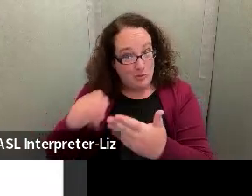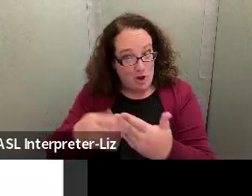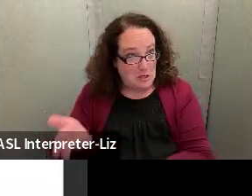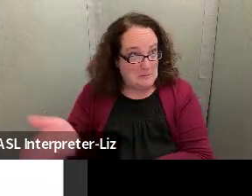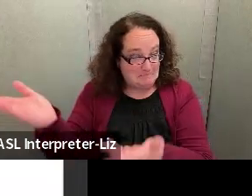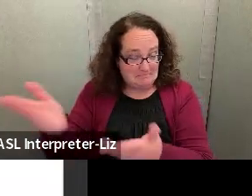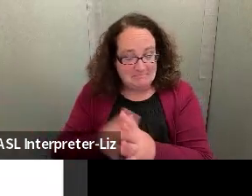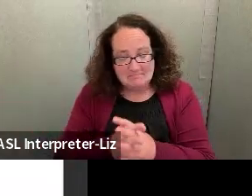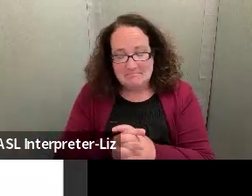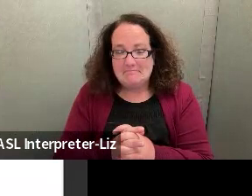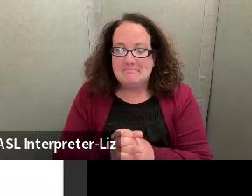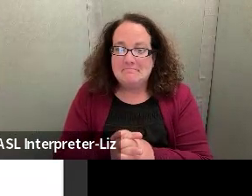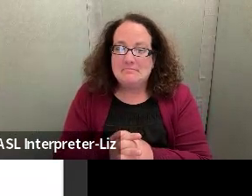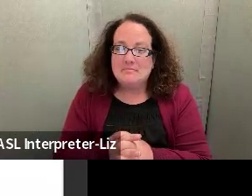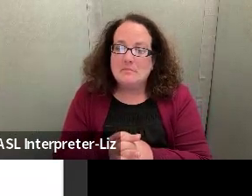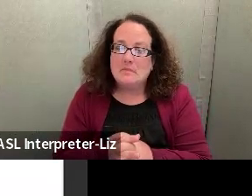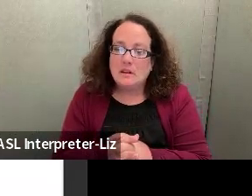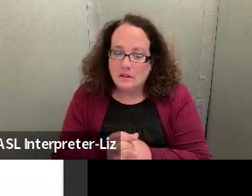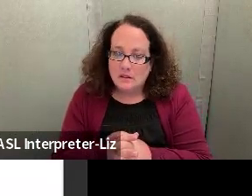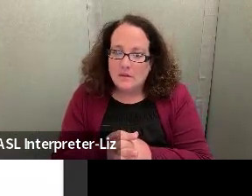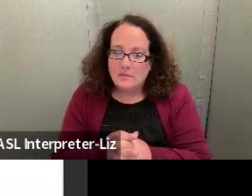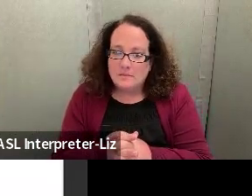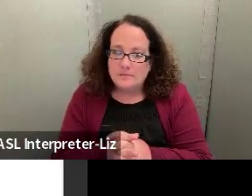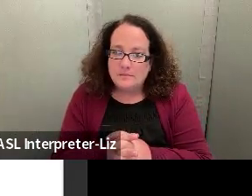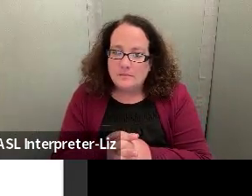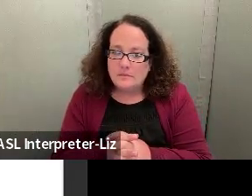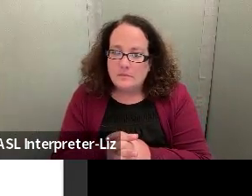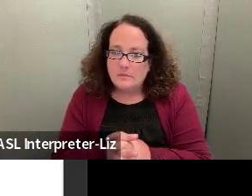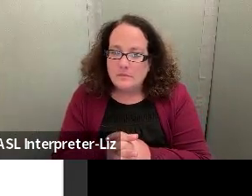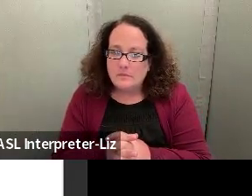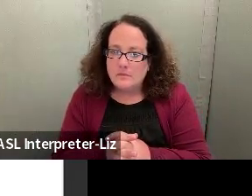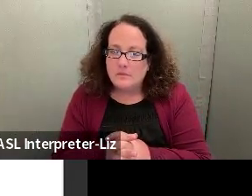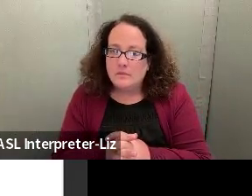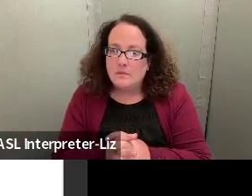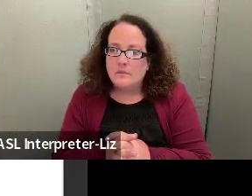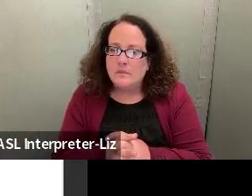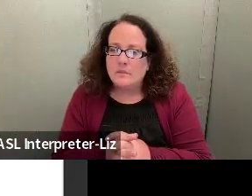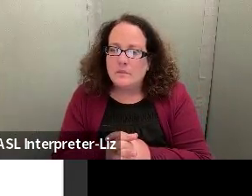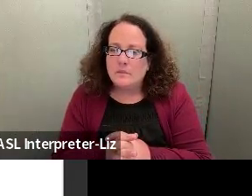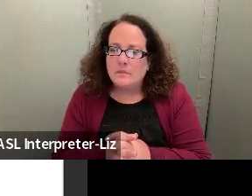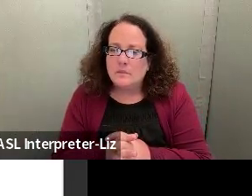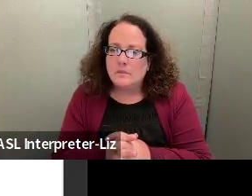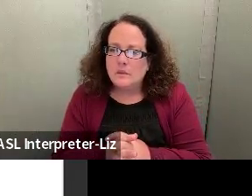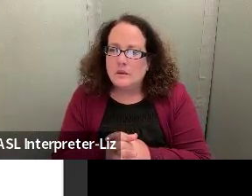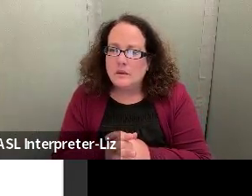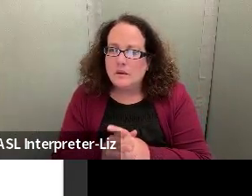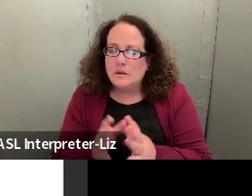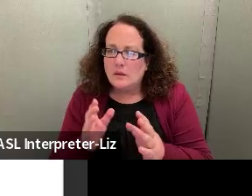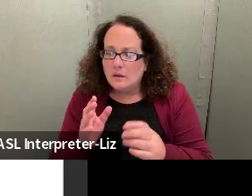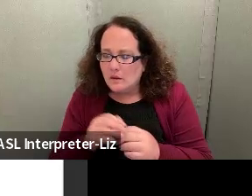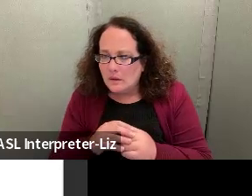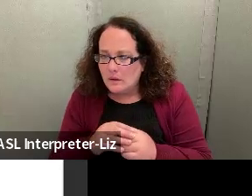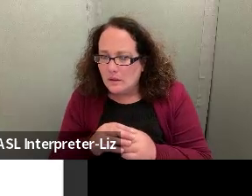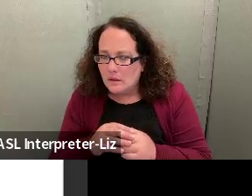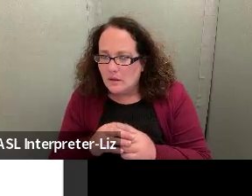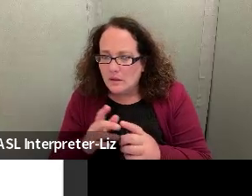right? It is installed. It's the Okay. room that it's in is not open for students yet. Okay. There's some Are